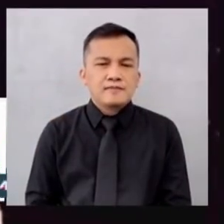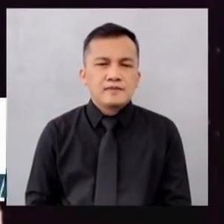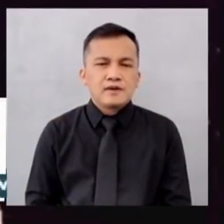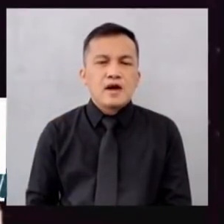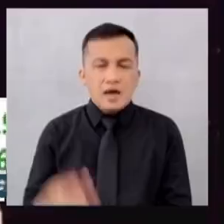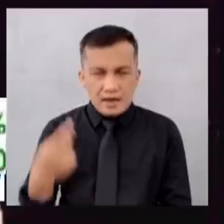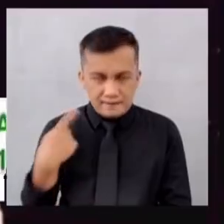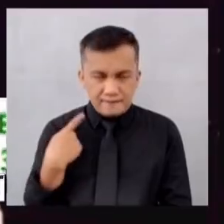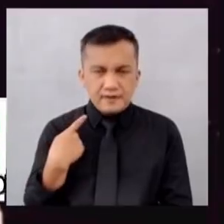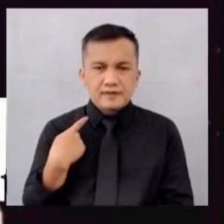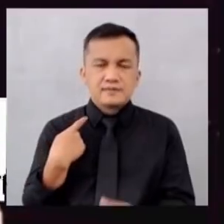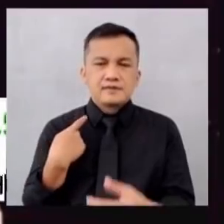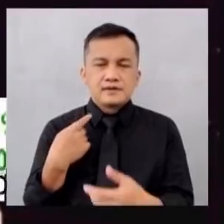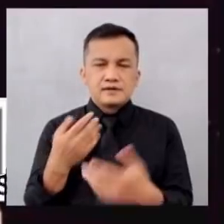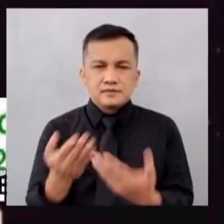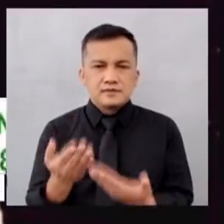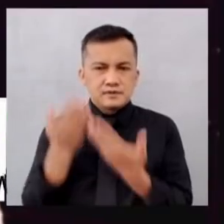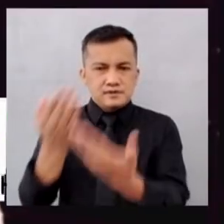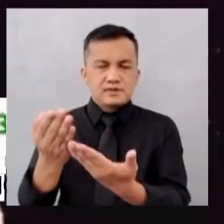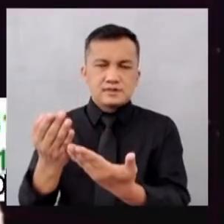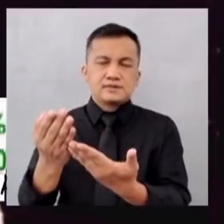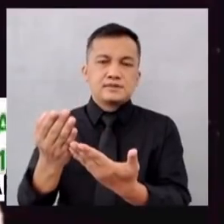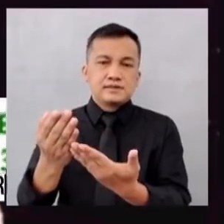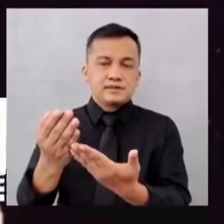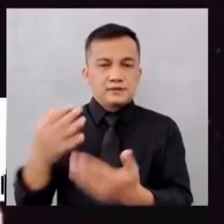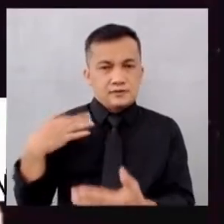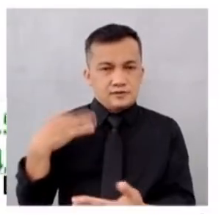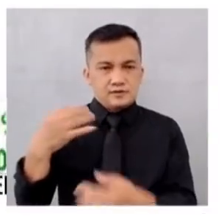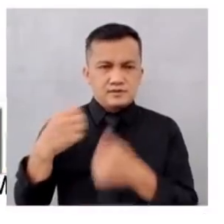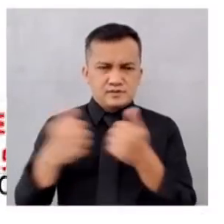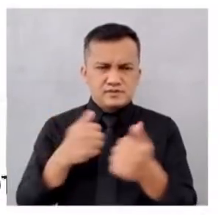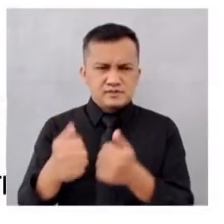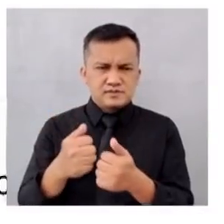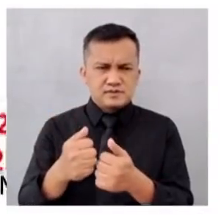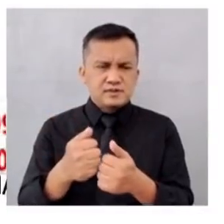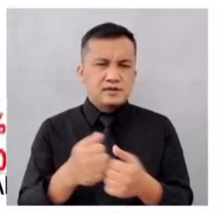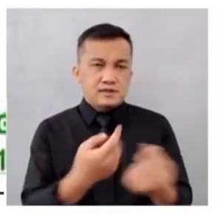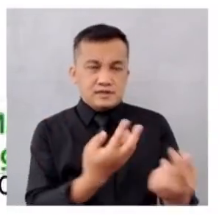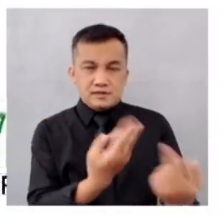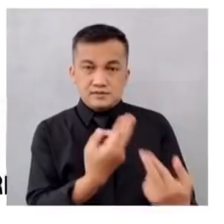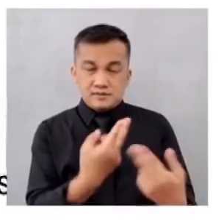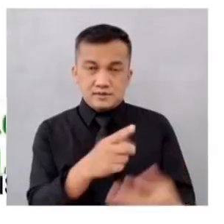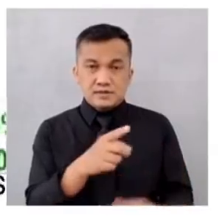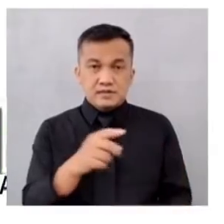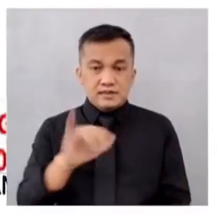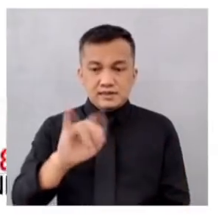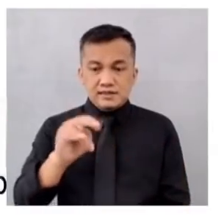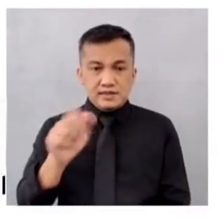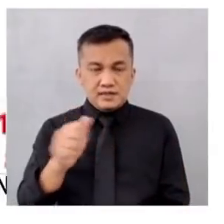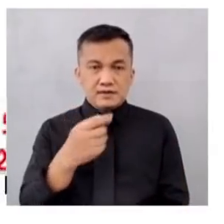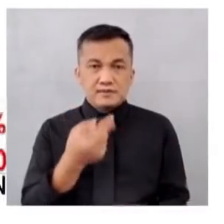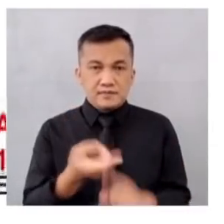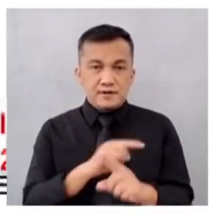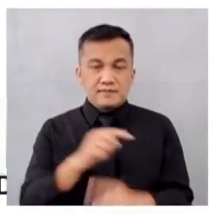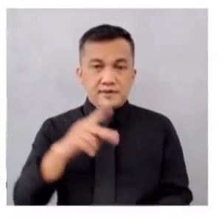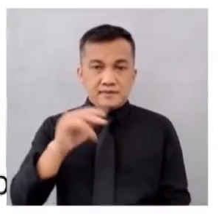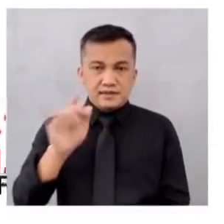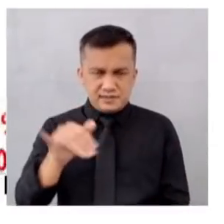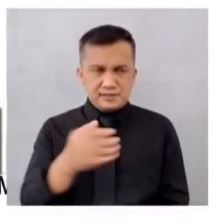also formalized their candidacies. Our correspondent Ina Raformina now joins us live from Pasay with details. Ina, go